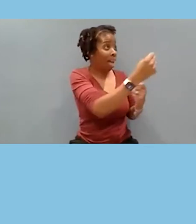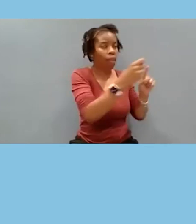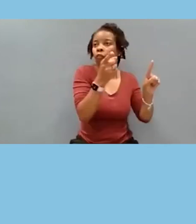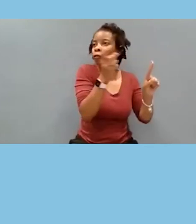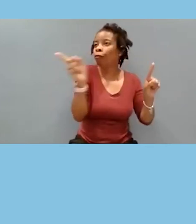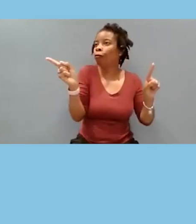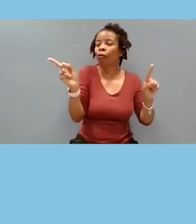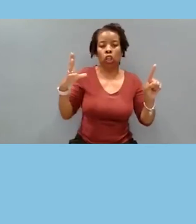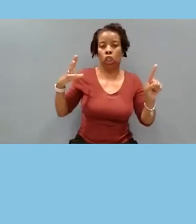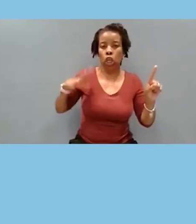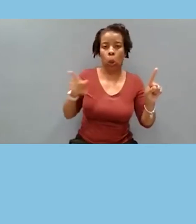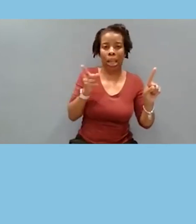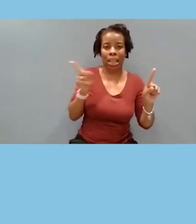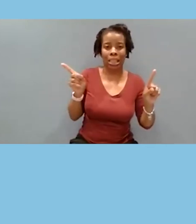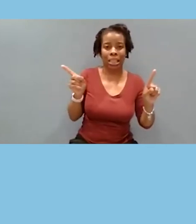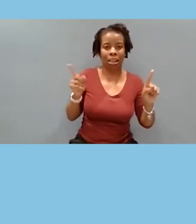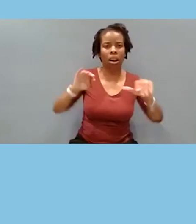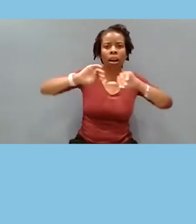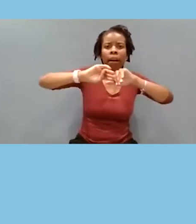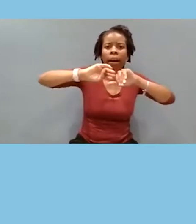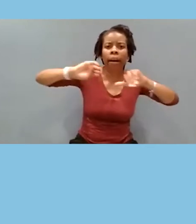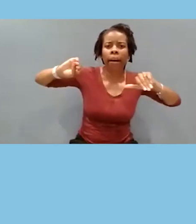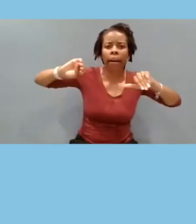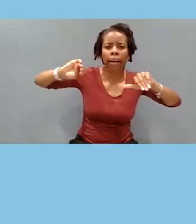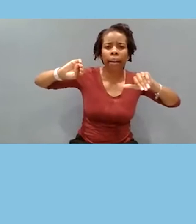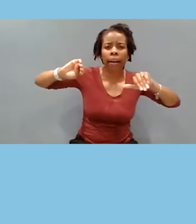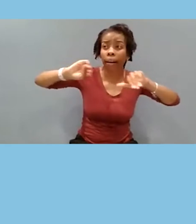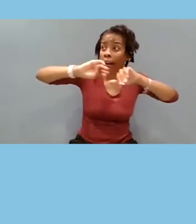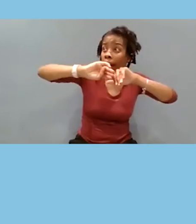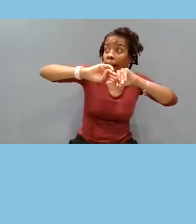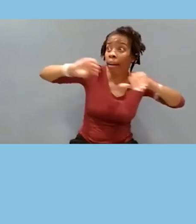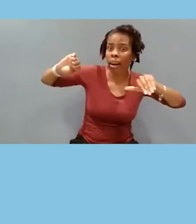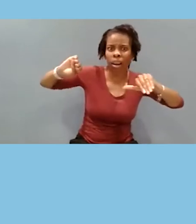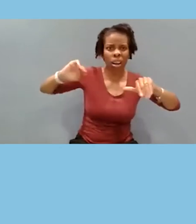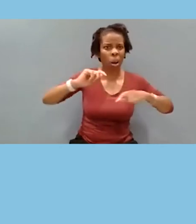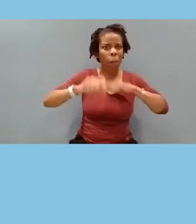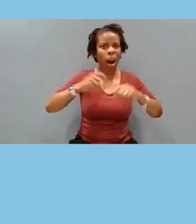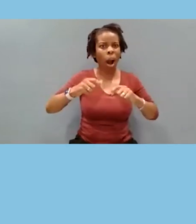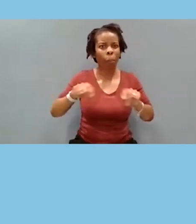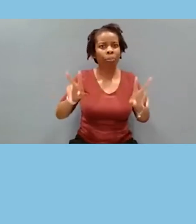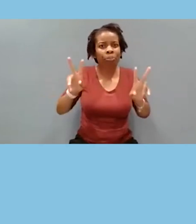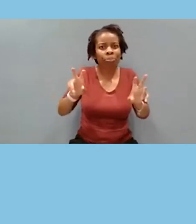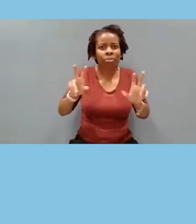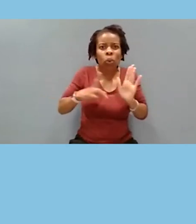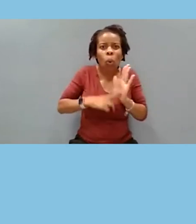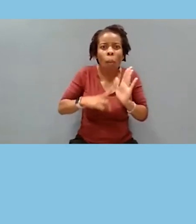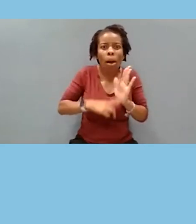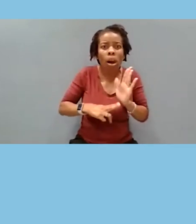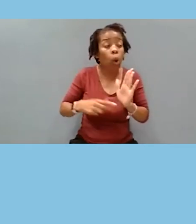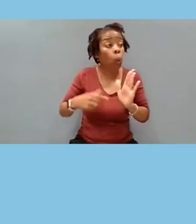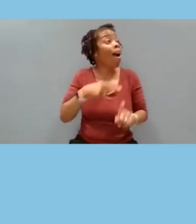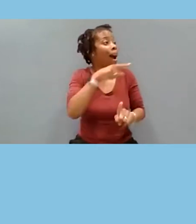norm. We have an assumption of exclusion as the norm, and therefore we can perceive where to go find